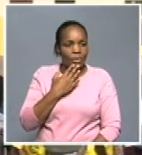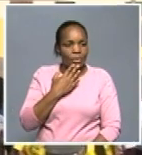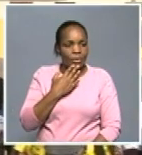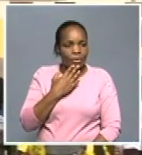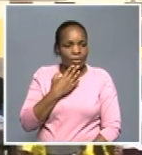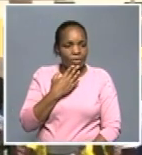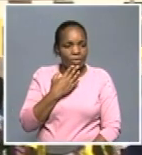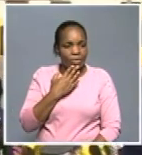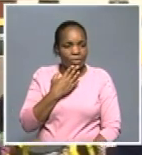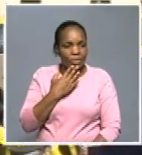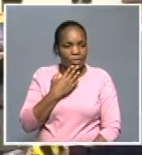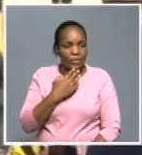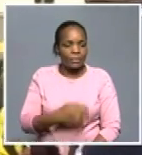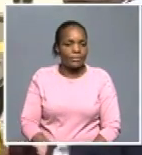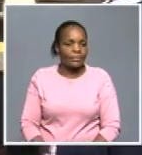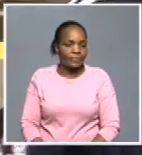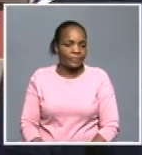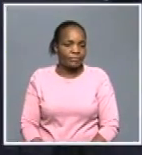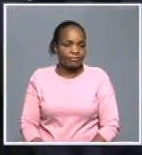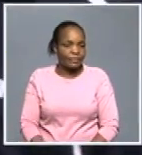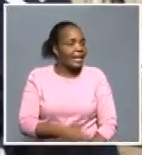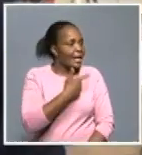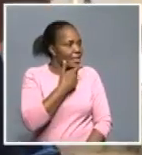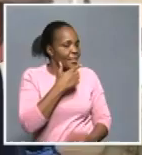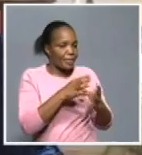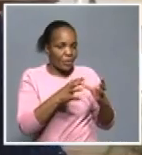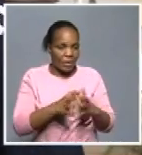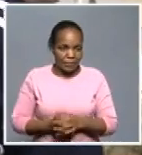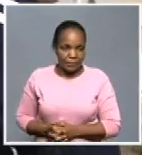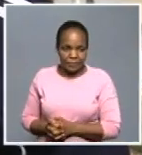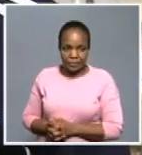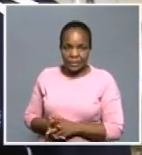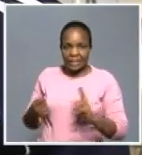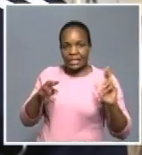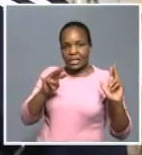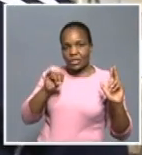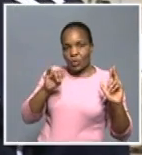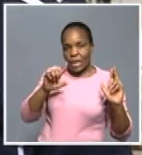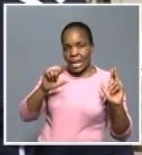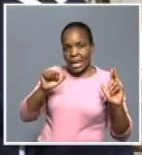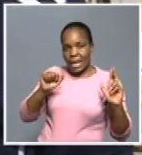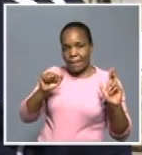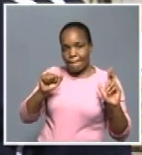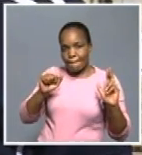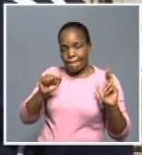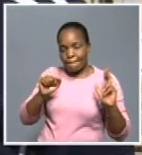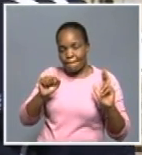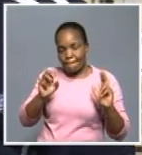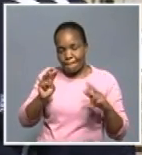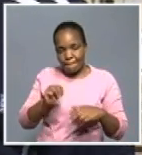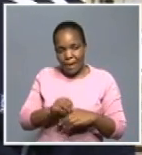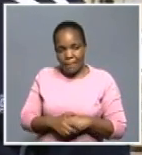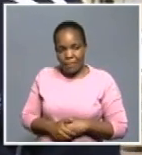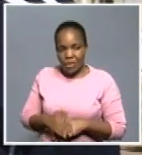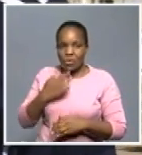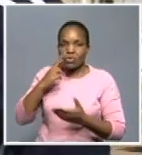trade union. Thank you so much, Mr. Absalom. Well, there you have it, Mr. Willem Absalom. Mr. Willem Absalom, who is